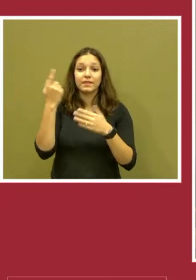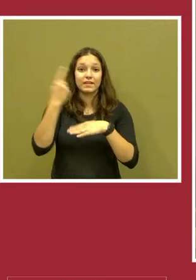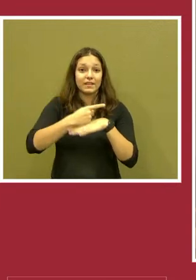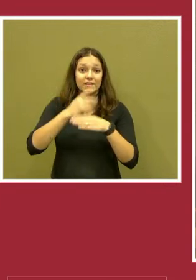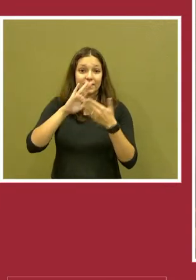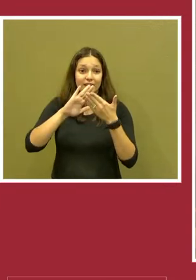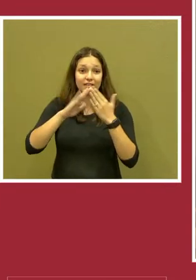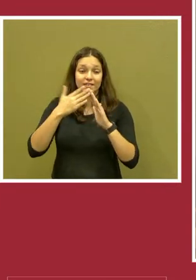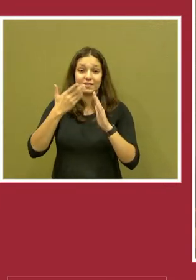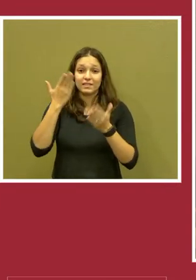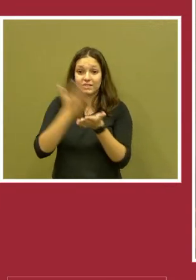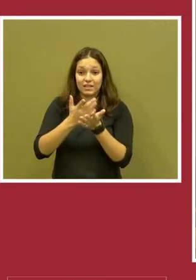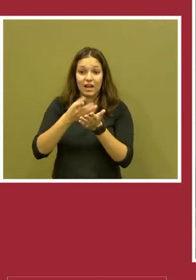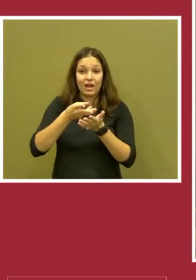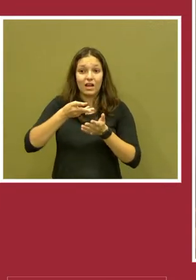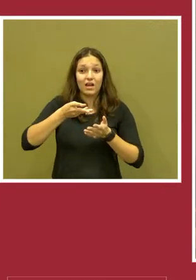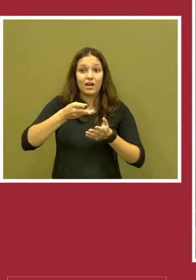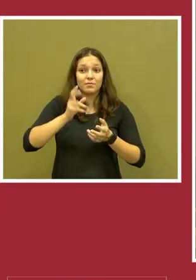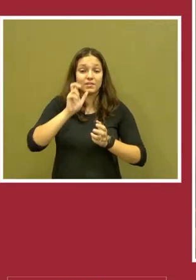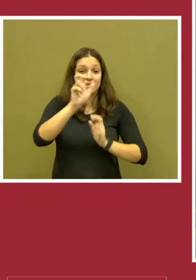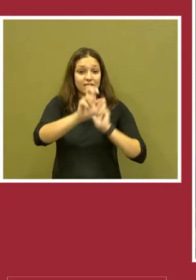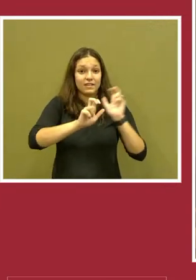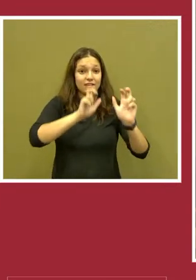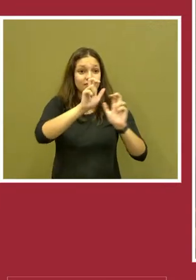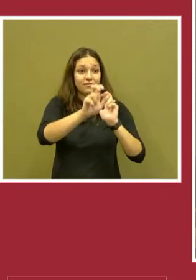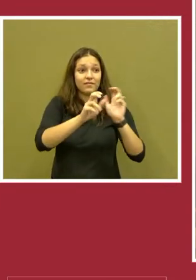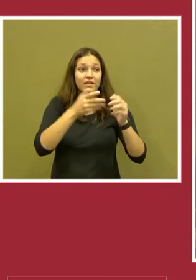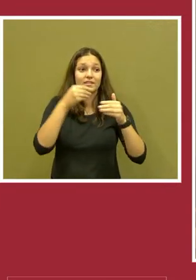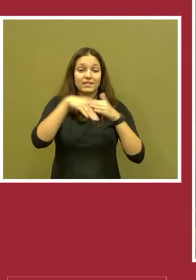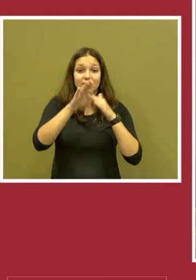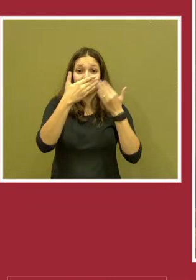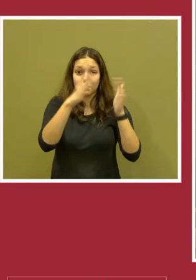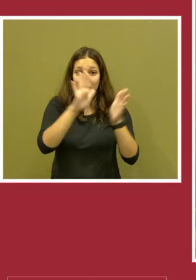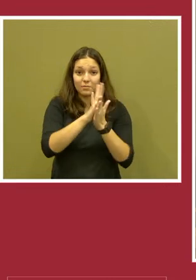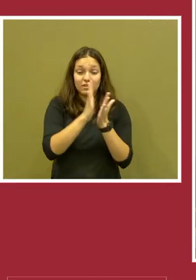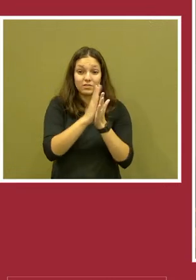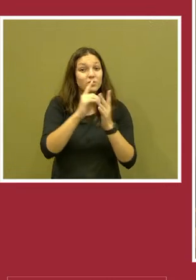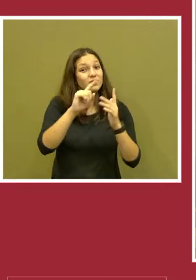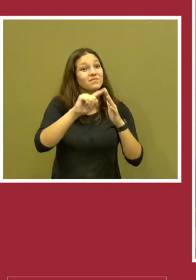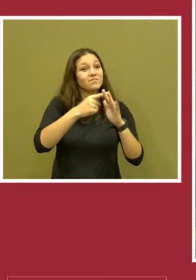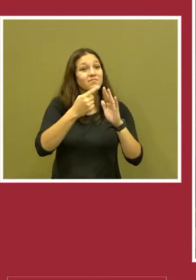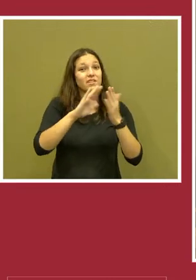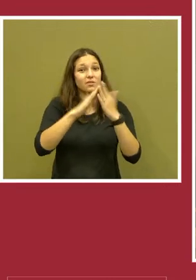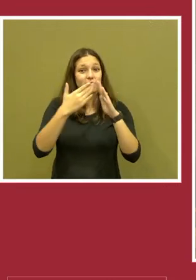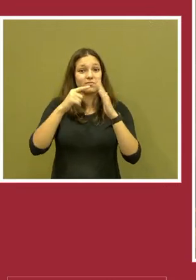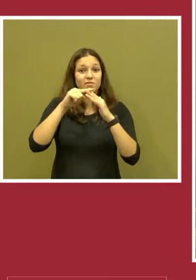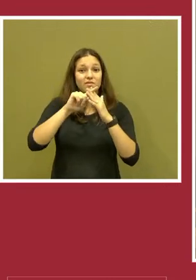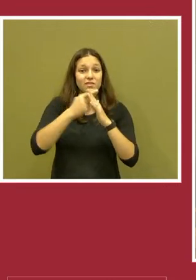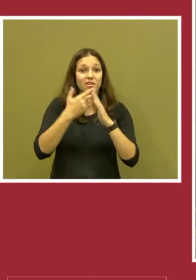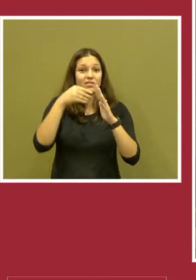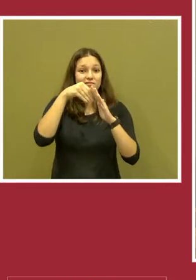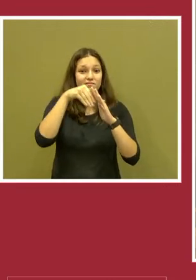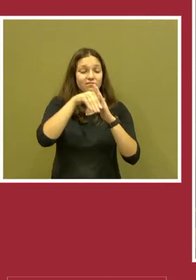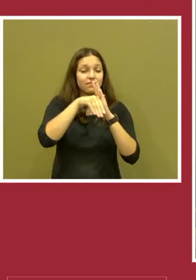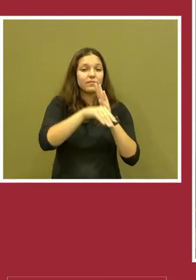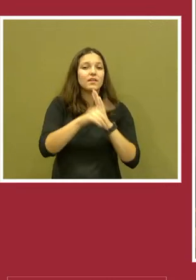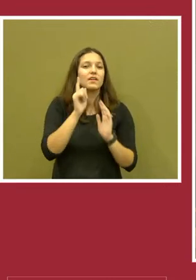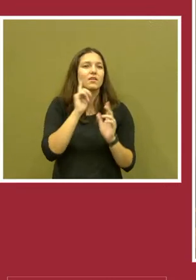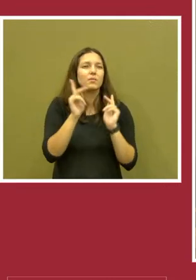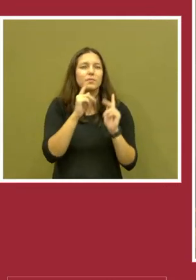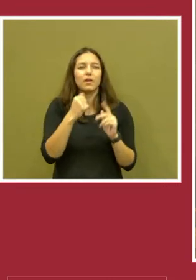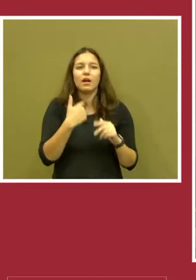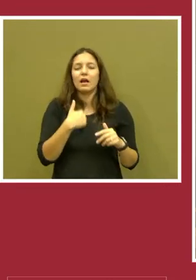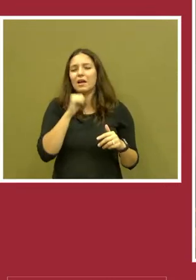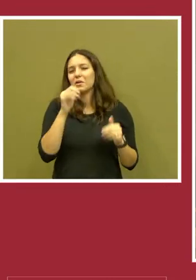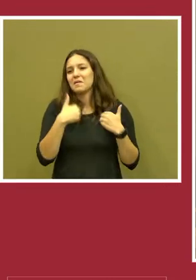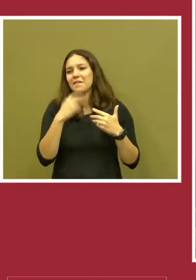investing in its public schools is the day that city starts to decline. And I think that sometimes I hear people say, well, if I don't have kids